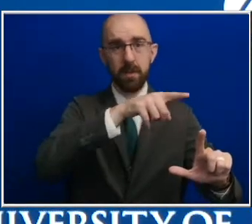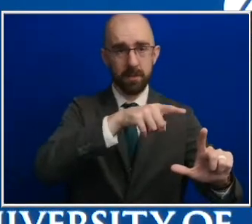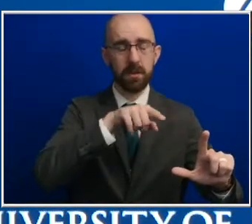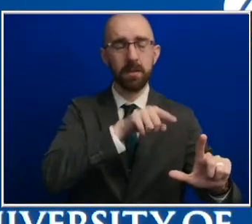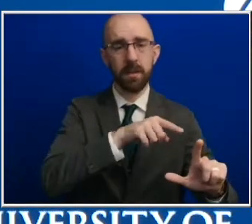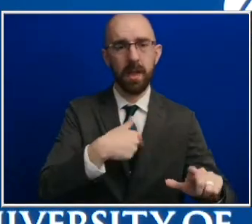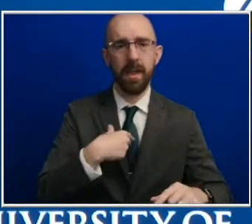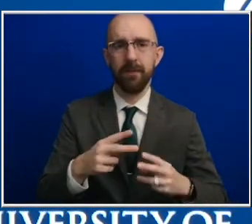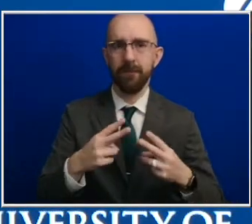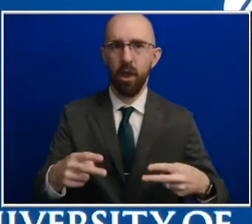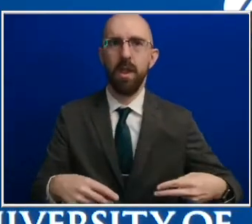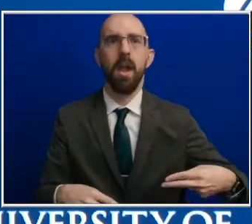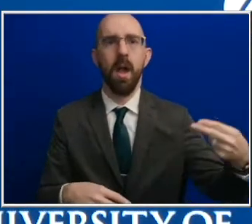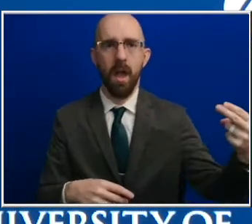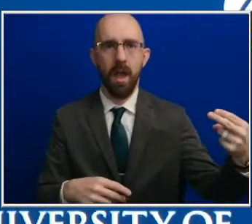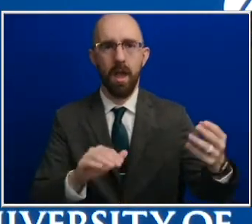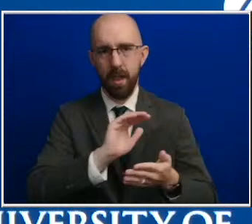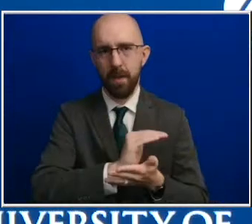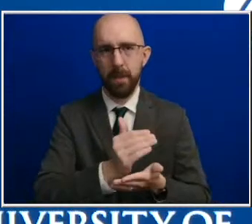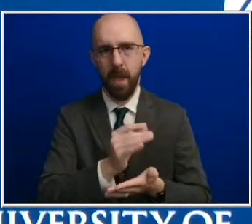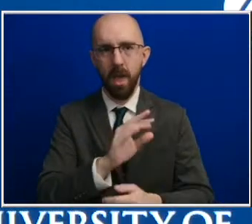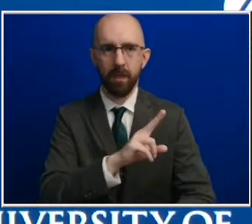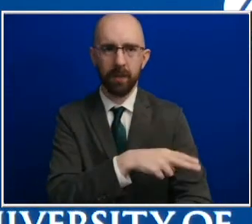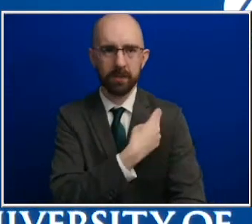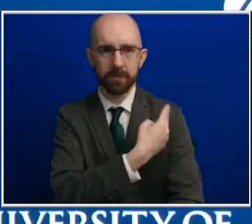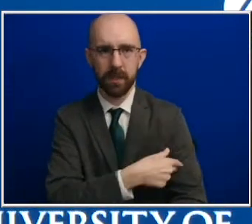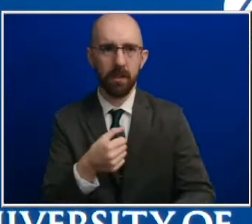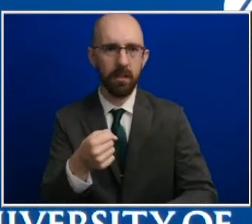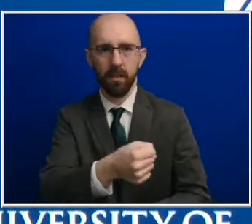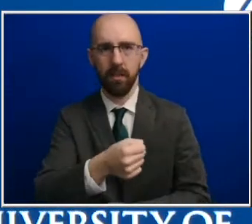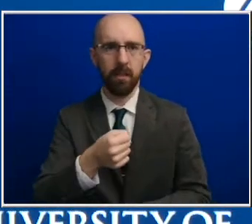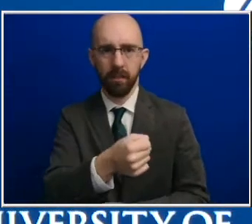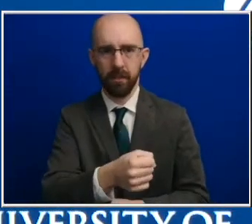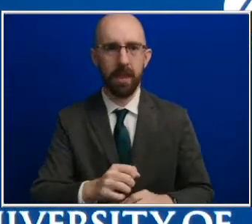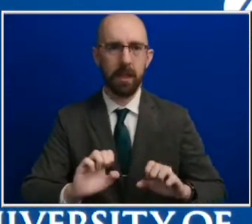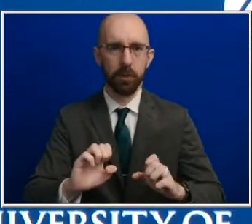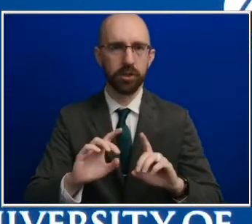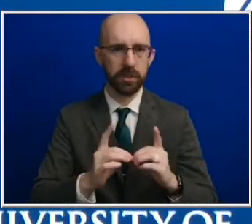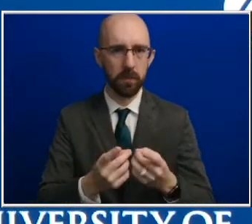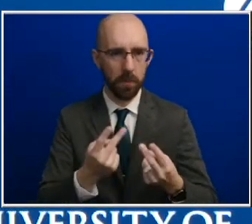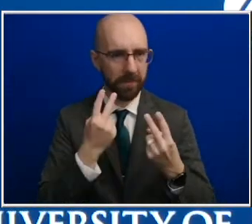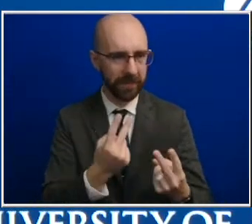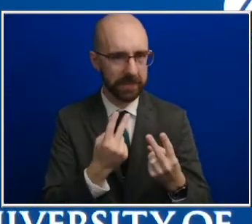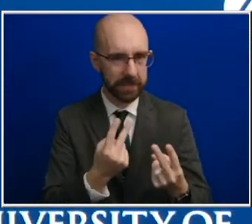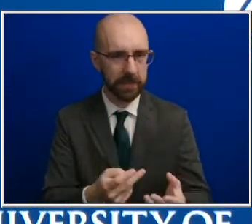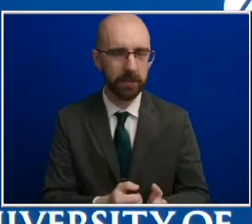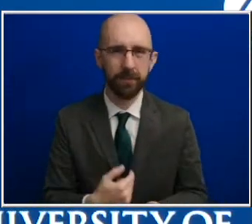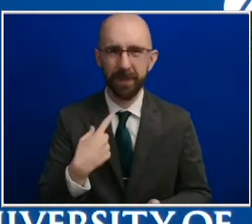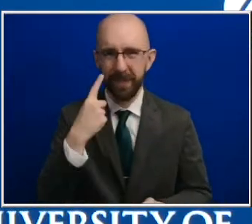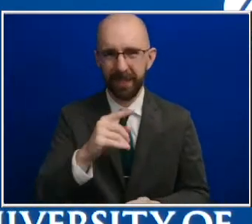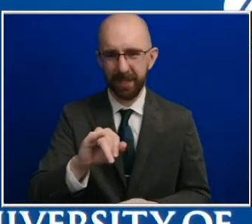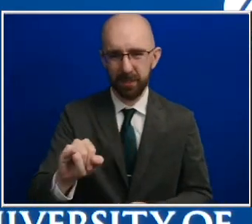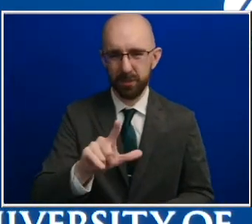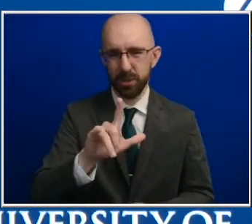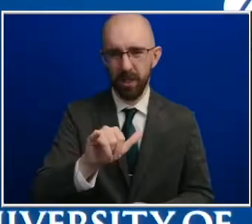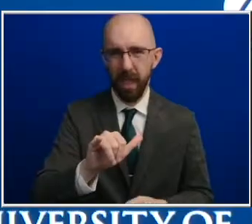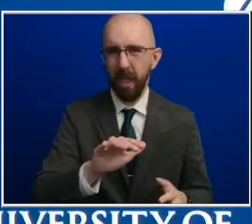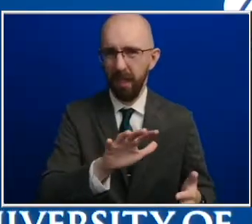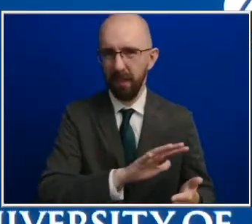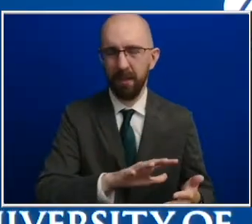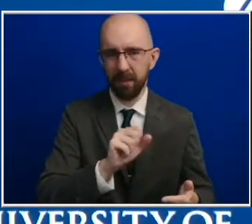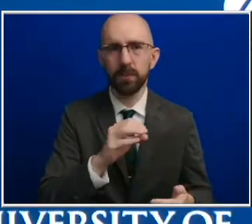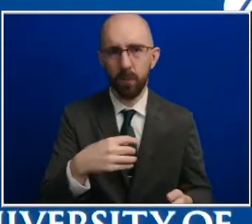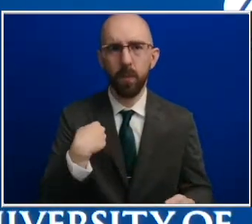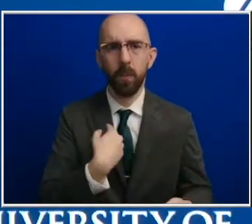very high amount of hospitalizations in emergency department visits. I think that was from July. So I think we are a